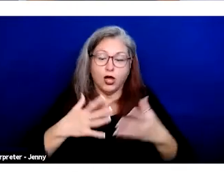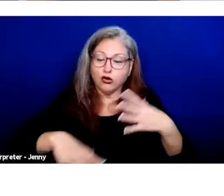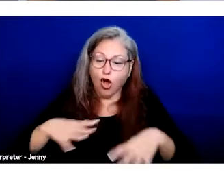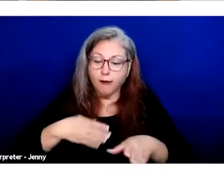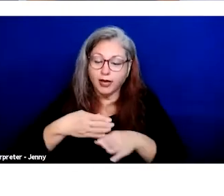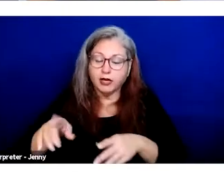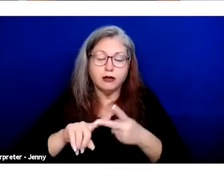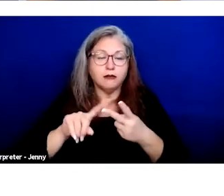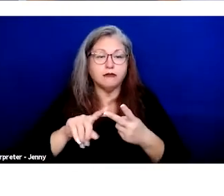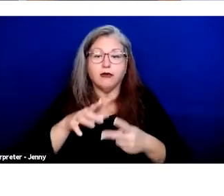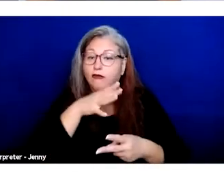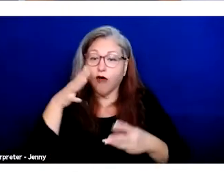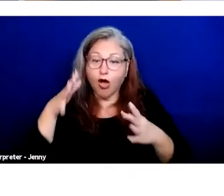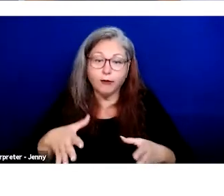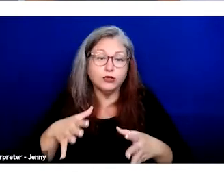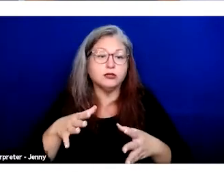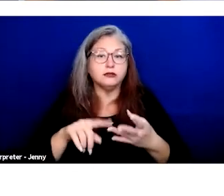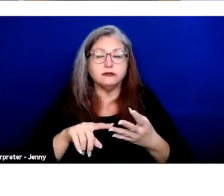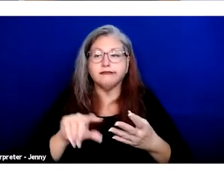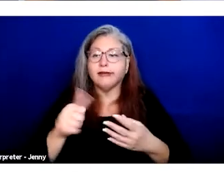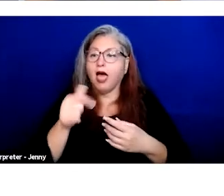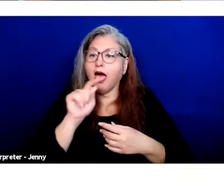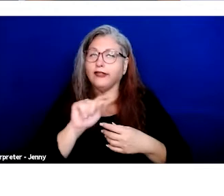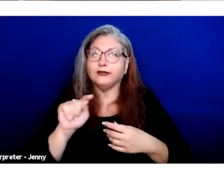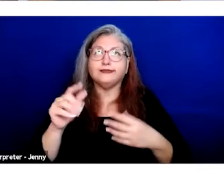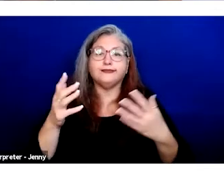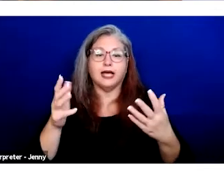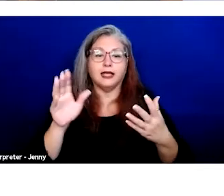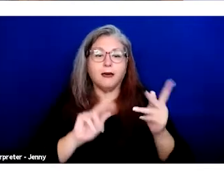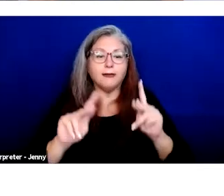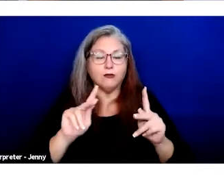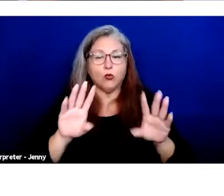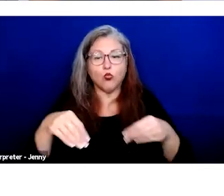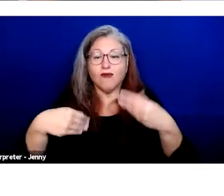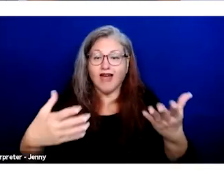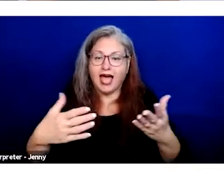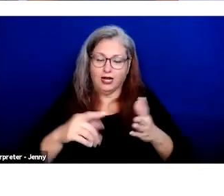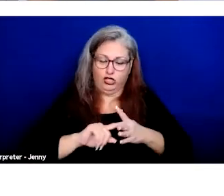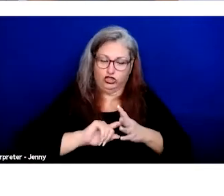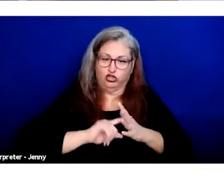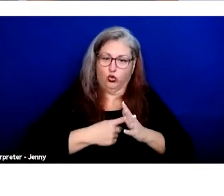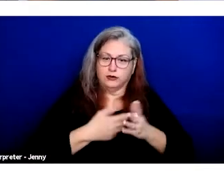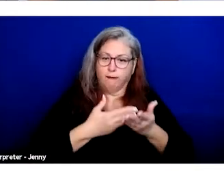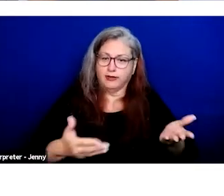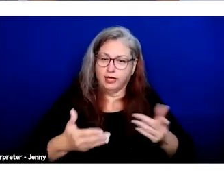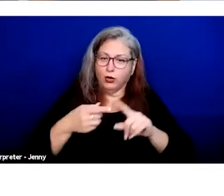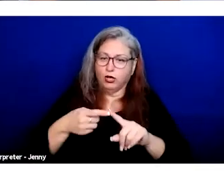also includes farmers and other people that provide the source material for